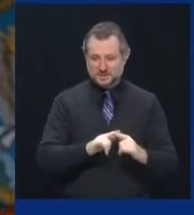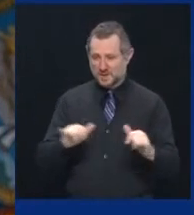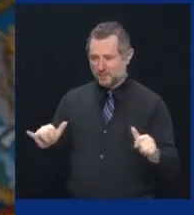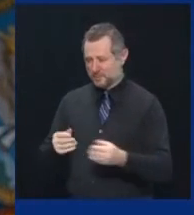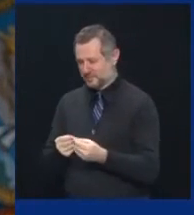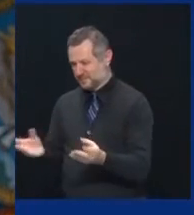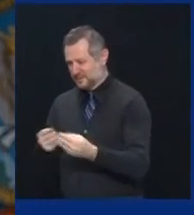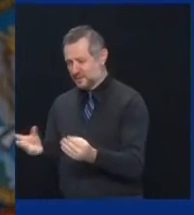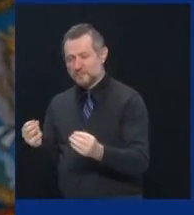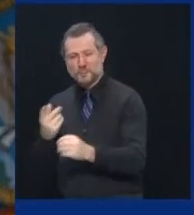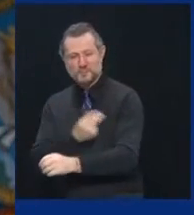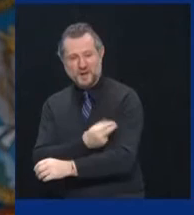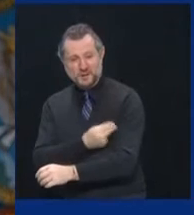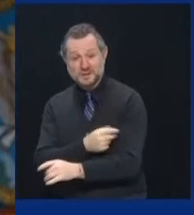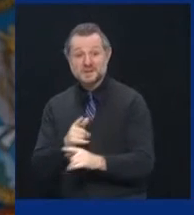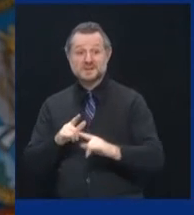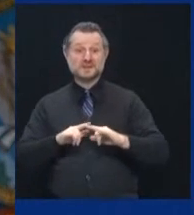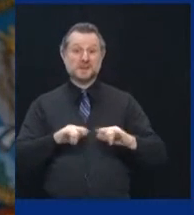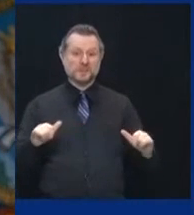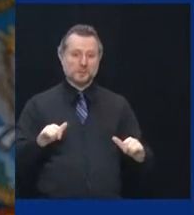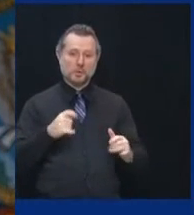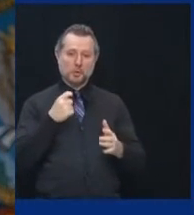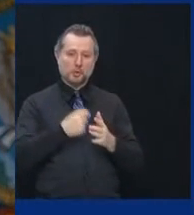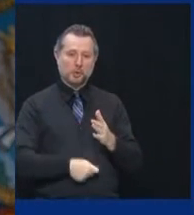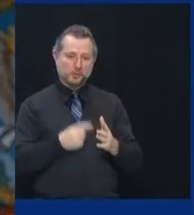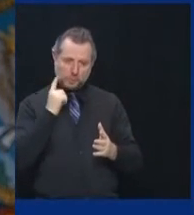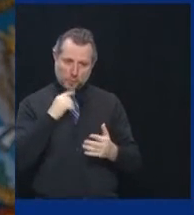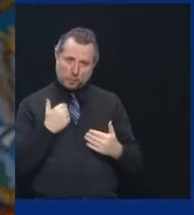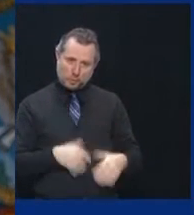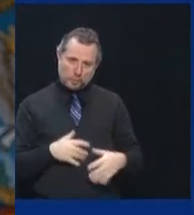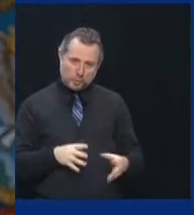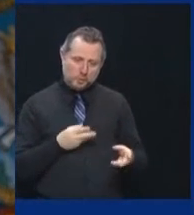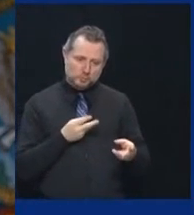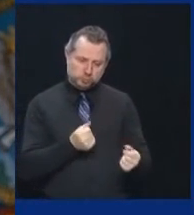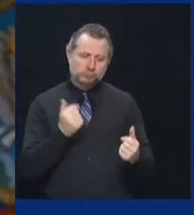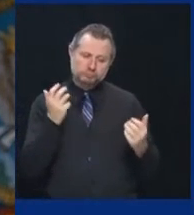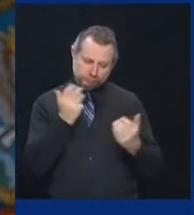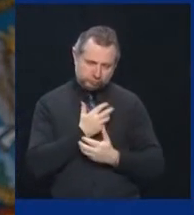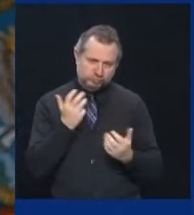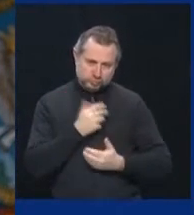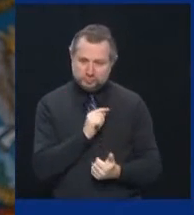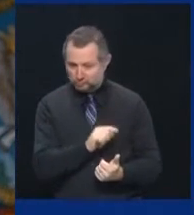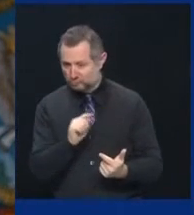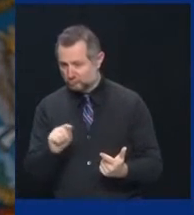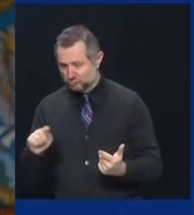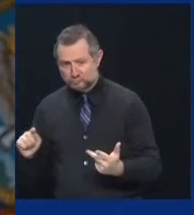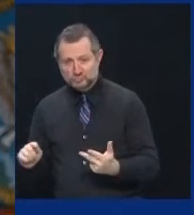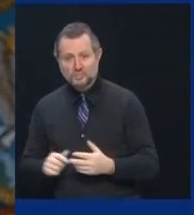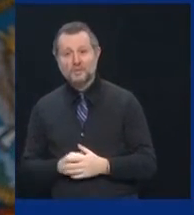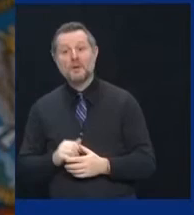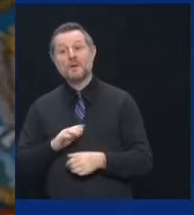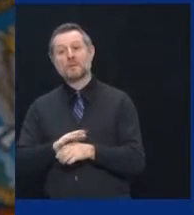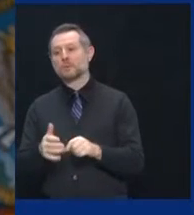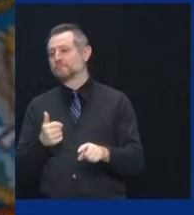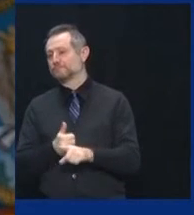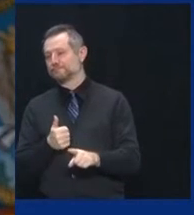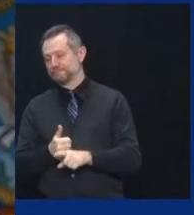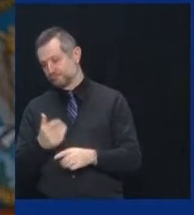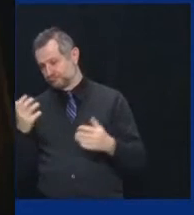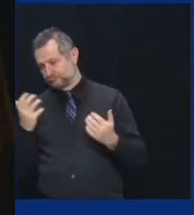also deal with the cost of COVID. COVID has been costly in every sense of the